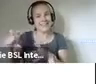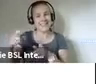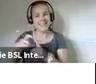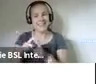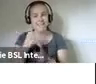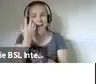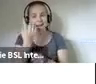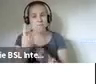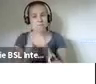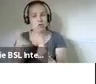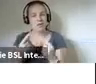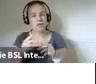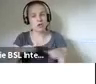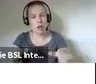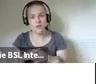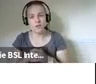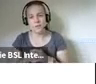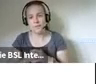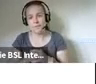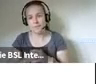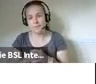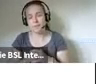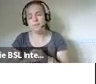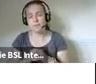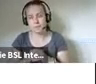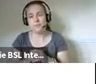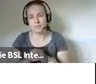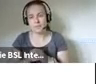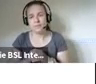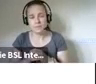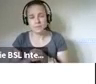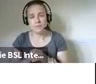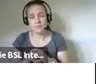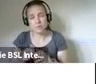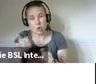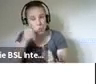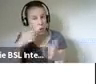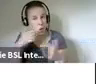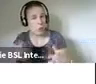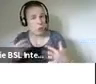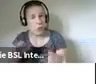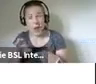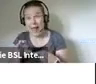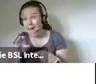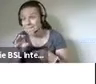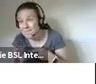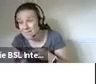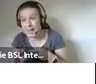it's also, as we know, there are immense returns on investment. Change the slide.